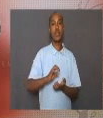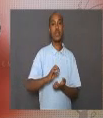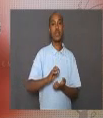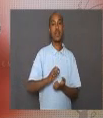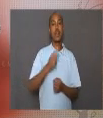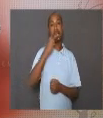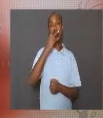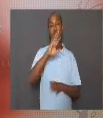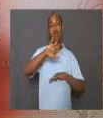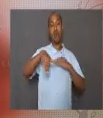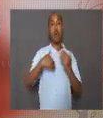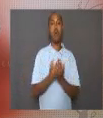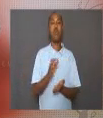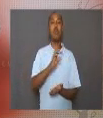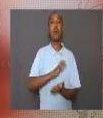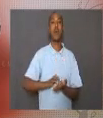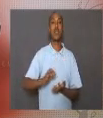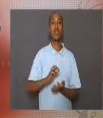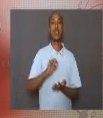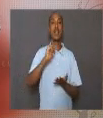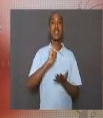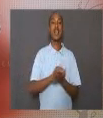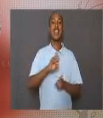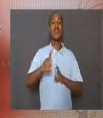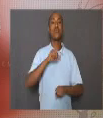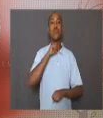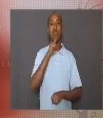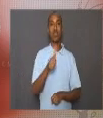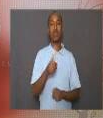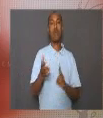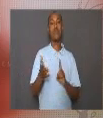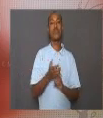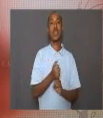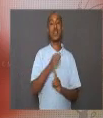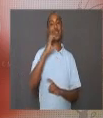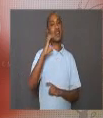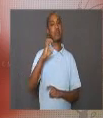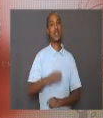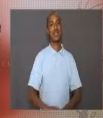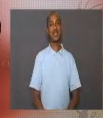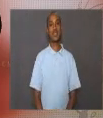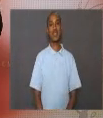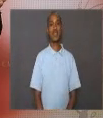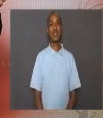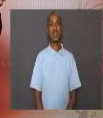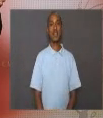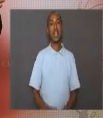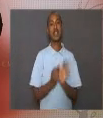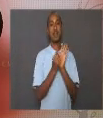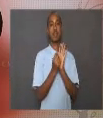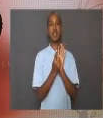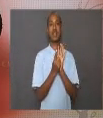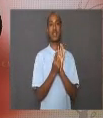refers to all compounds that do not contain carbon. For